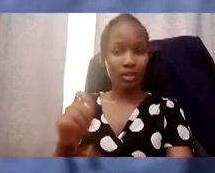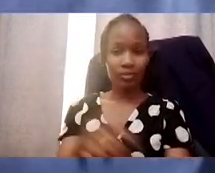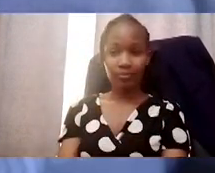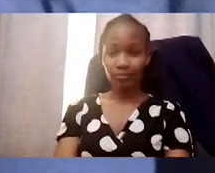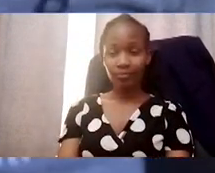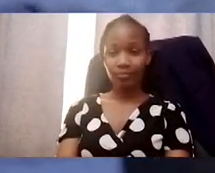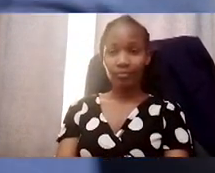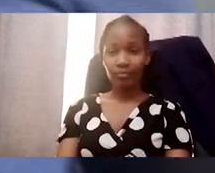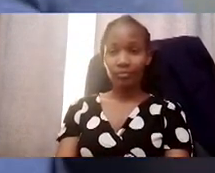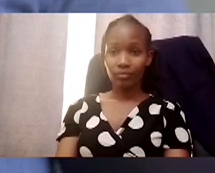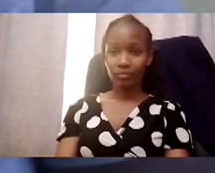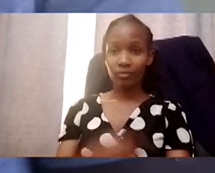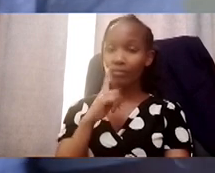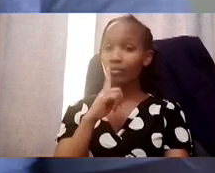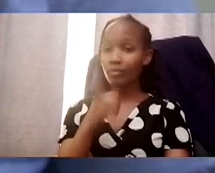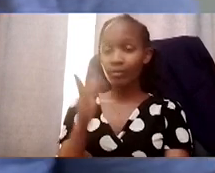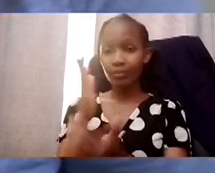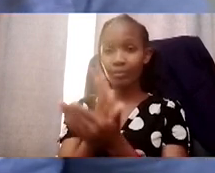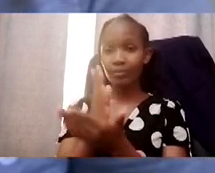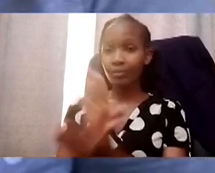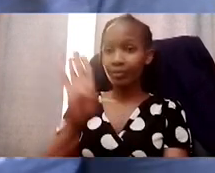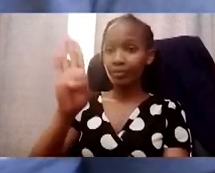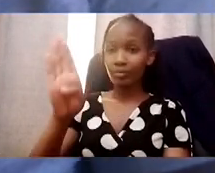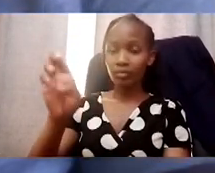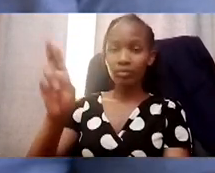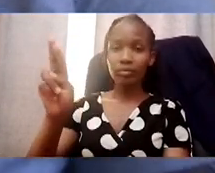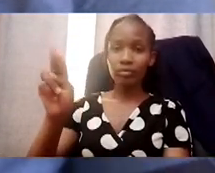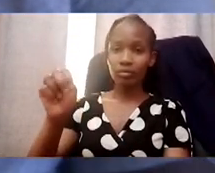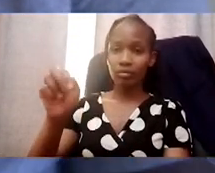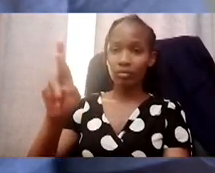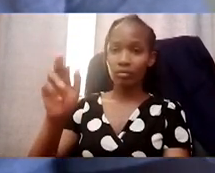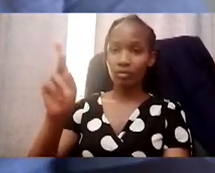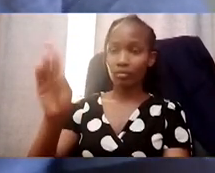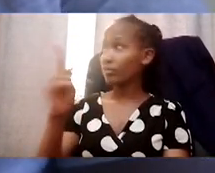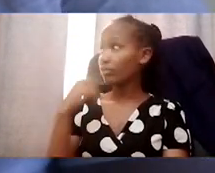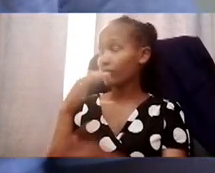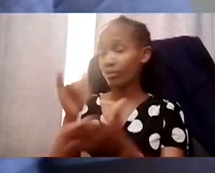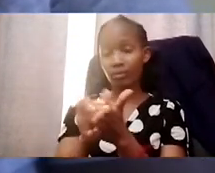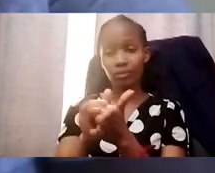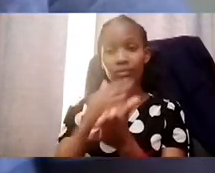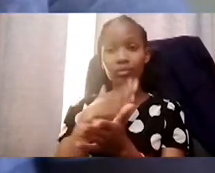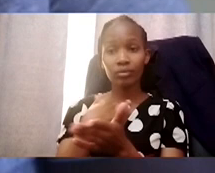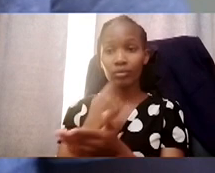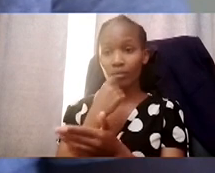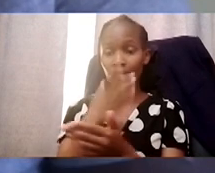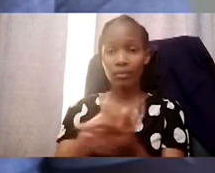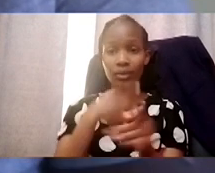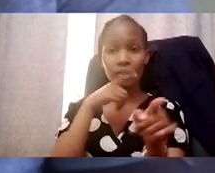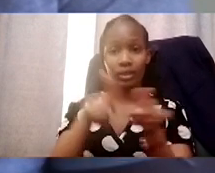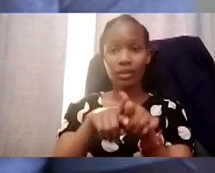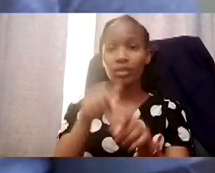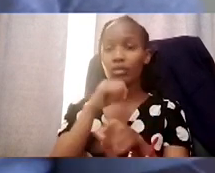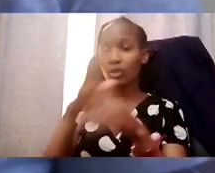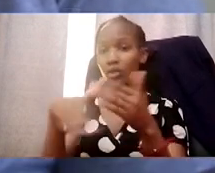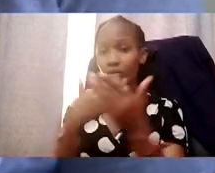For sure, as Mr. Bernard said, every talent counts. Because I want to tell my brother that not all the kids can